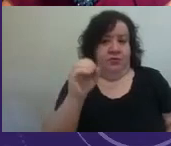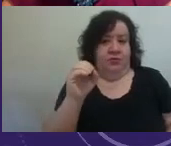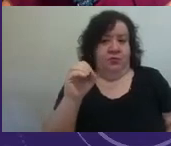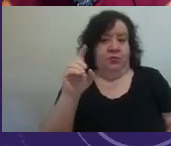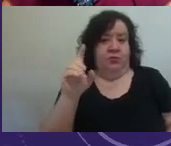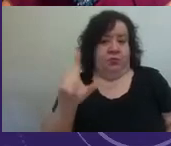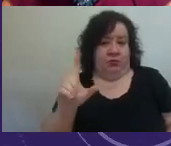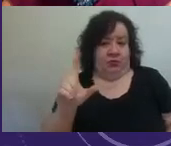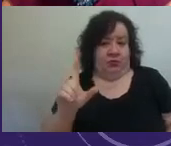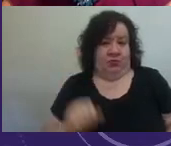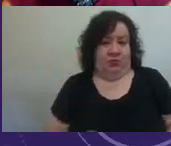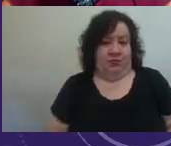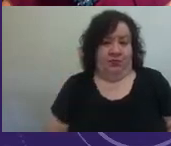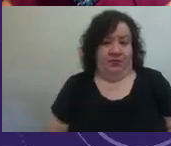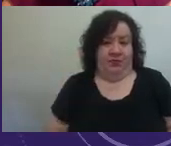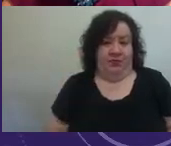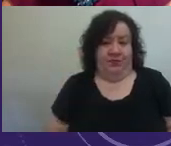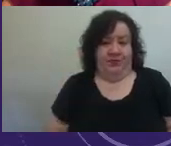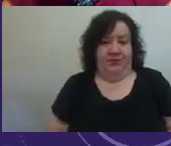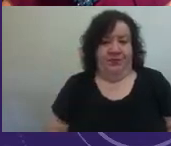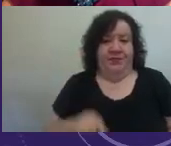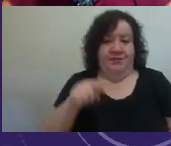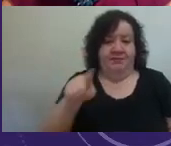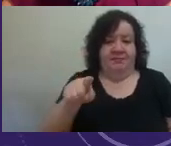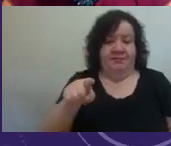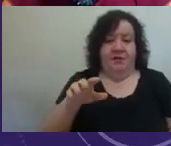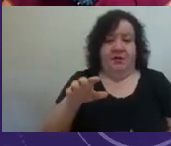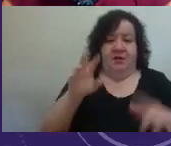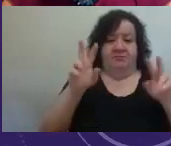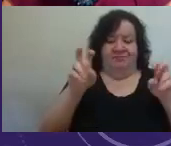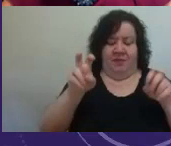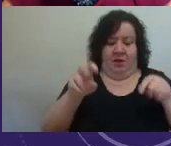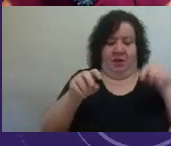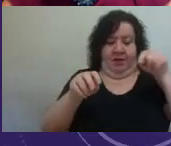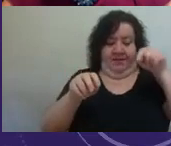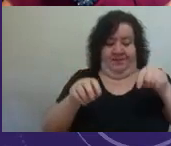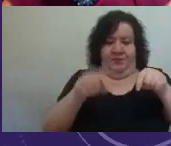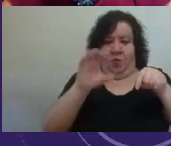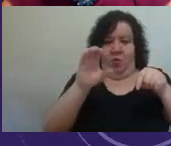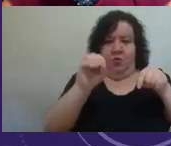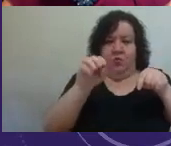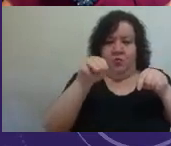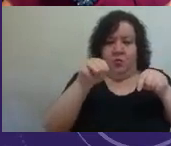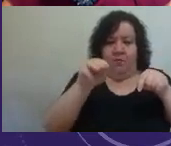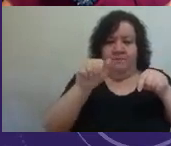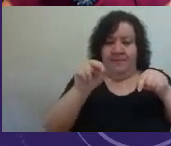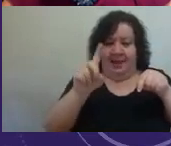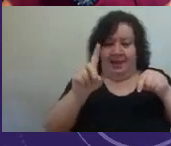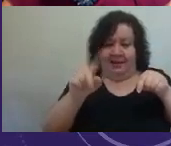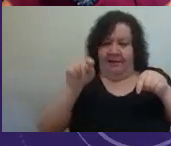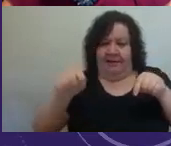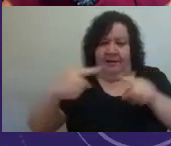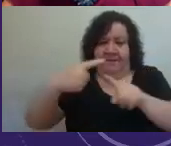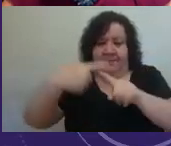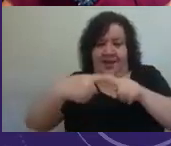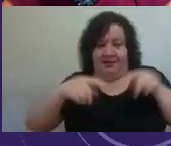plus key if I want to increase the size of my page. You can also do Command key and the minus sign to